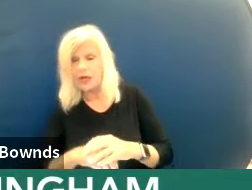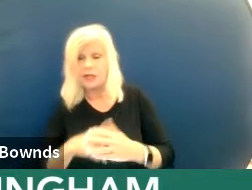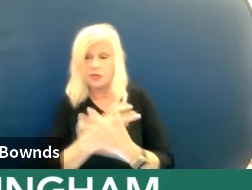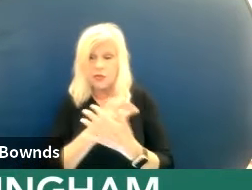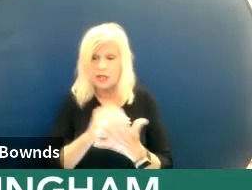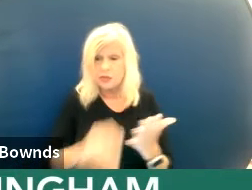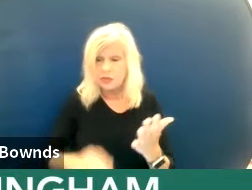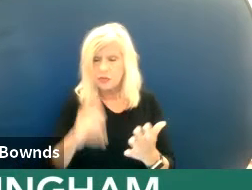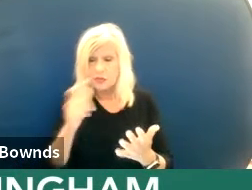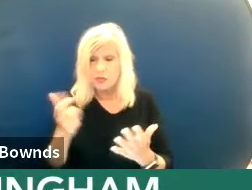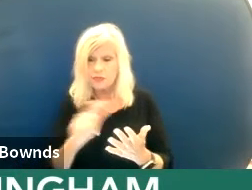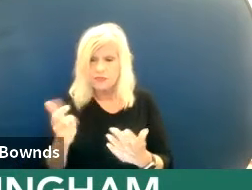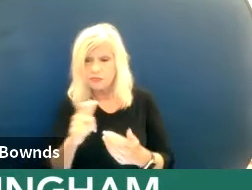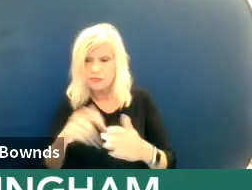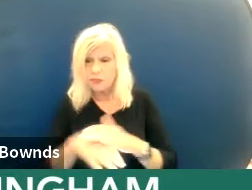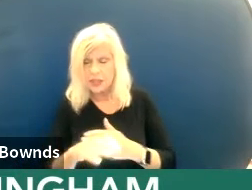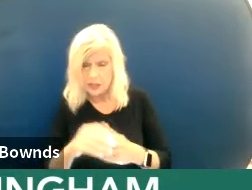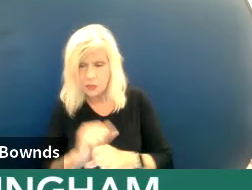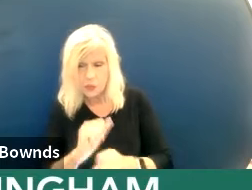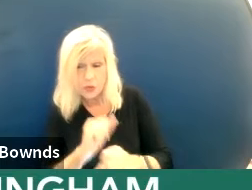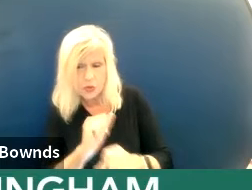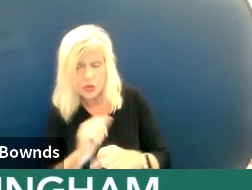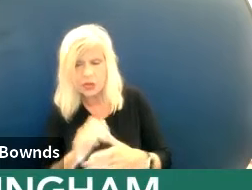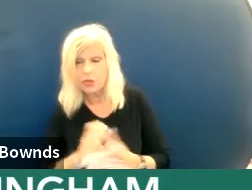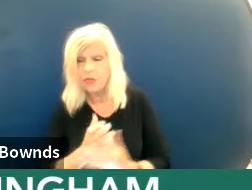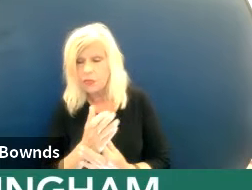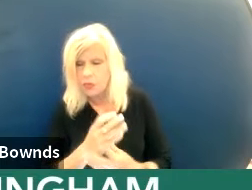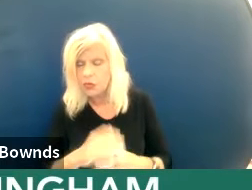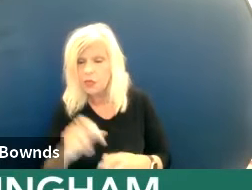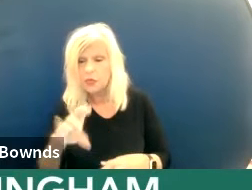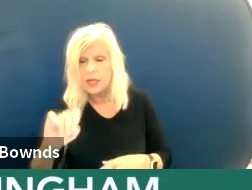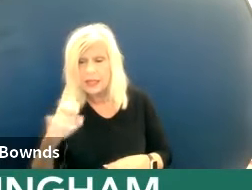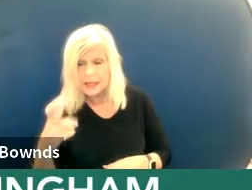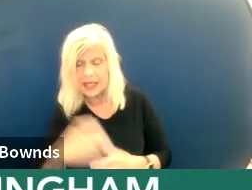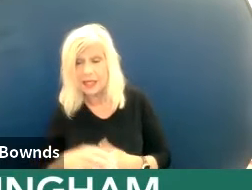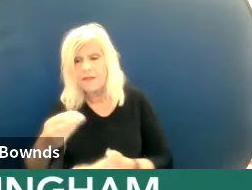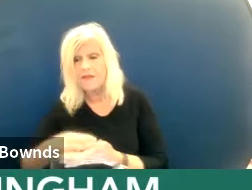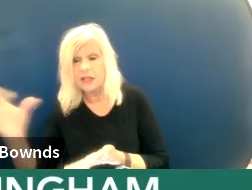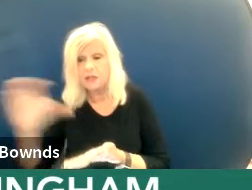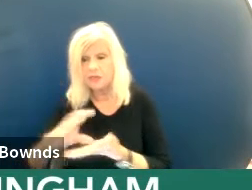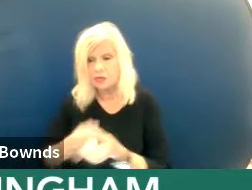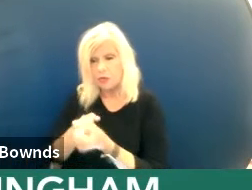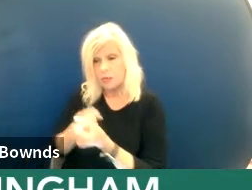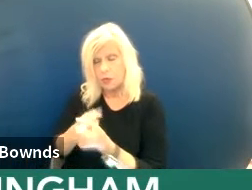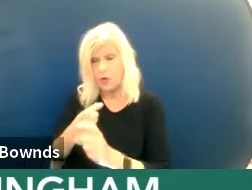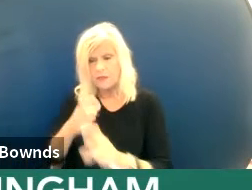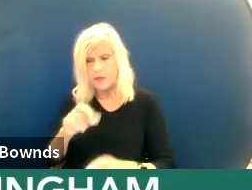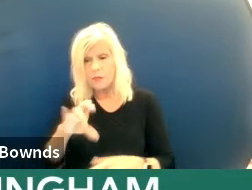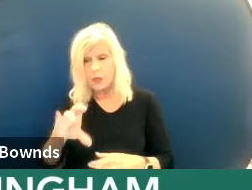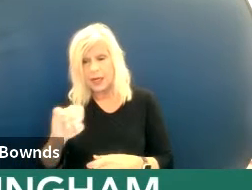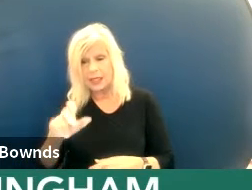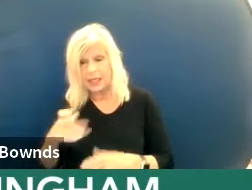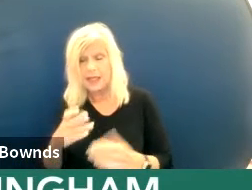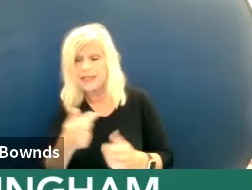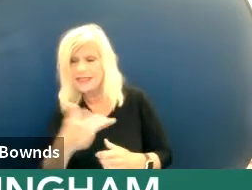who've rotated through RECTech and have been supported by funds through RECTech. Several predoctoral students